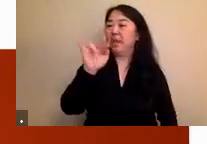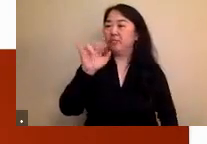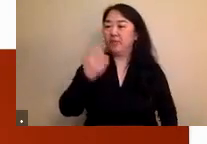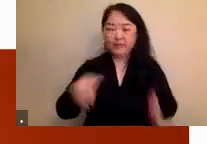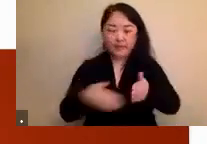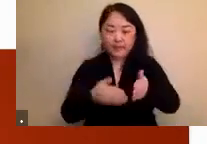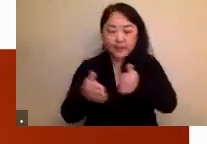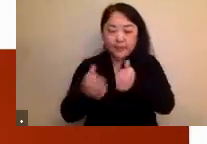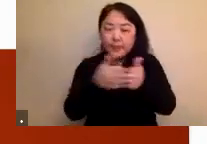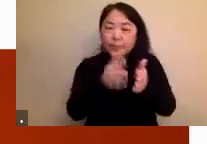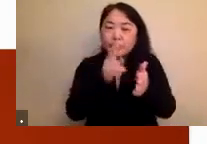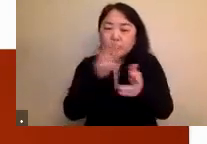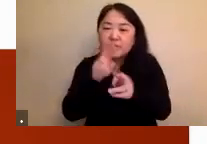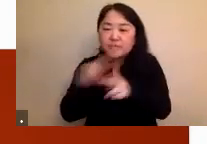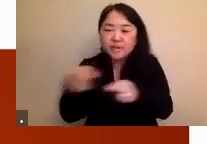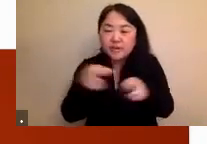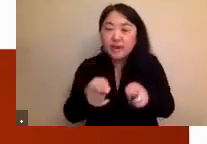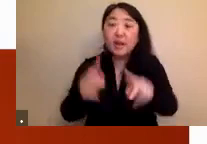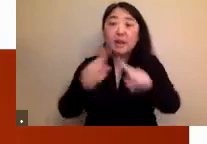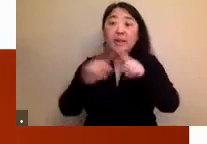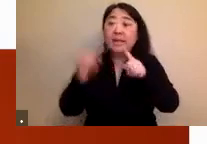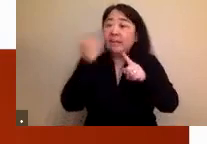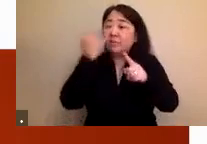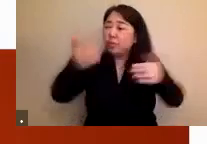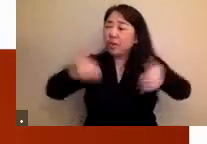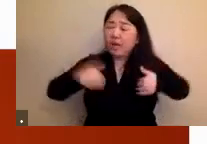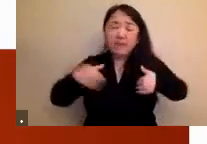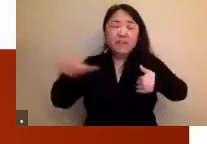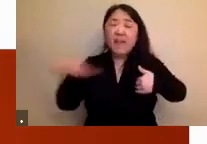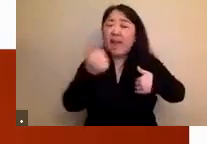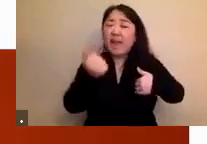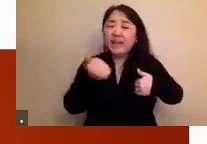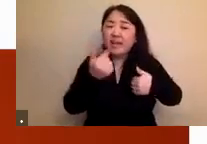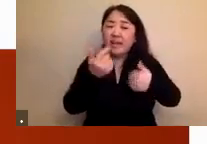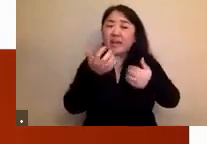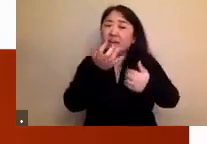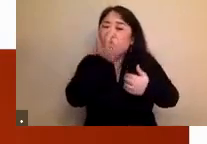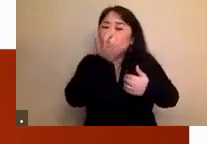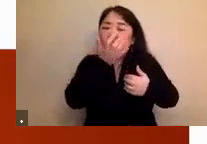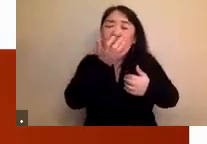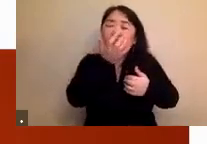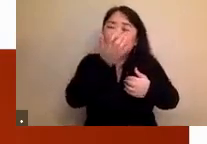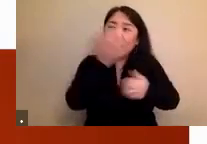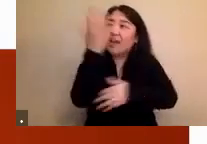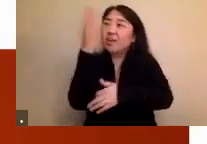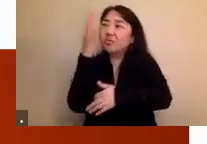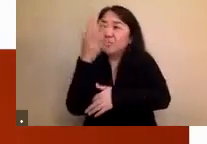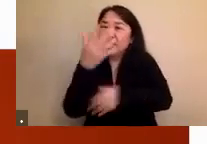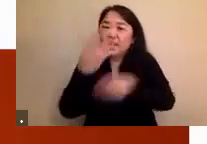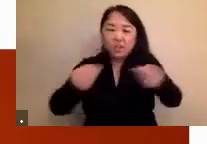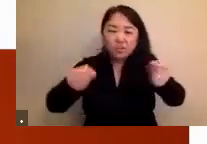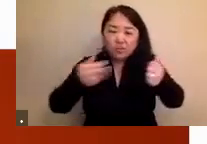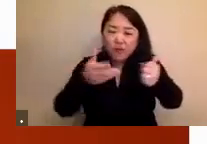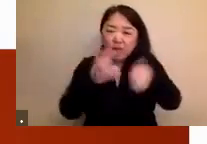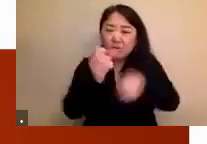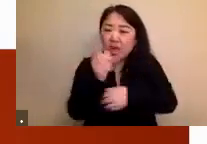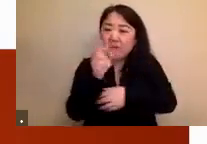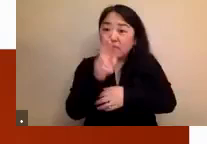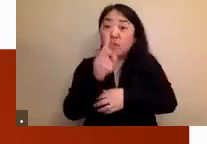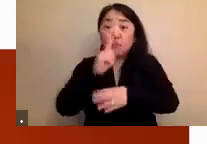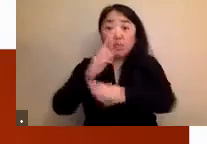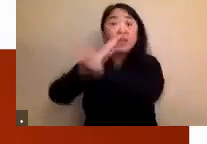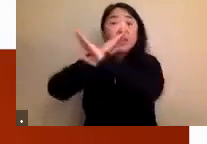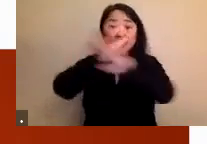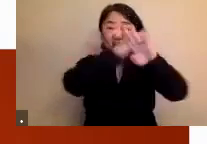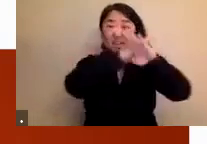any small bit of ground cover that includes grass and trees not only protects communities